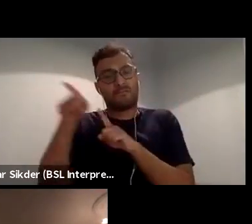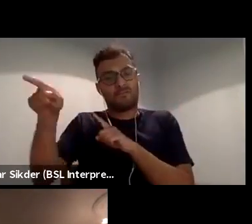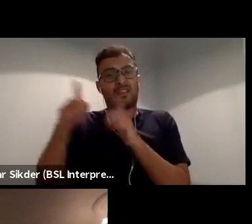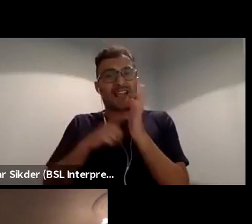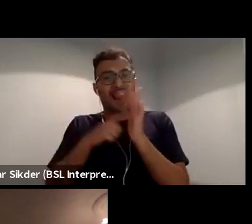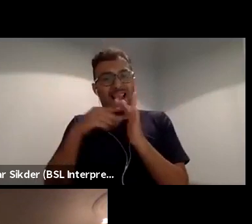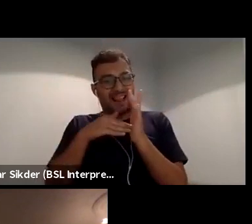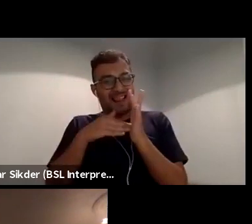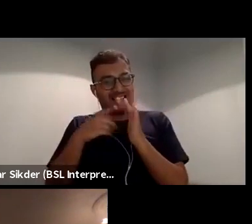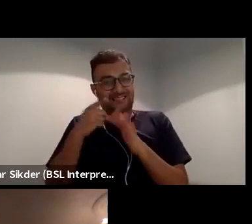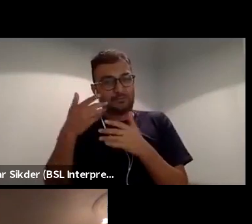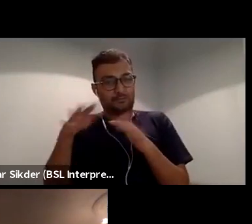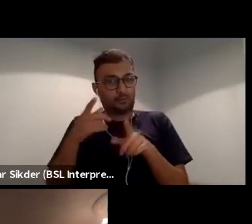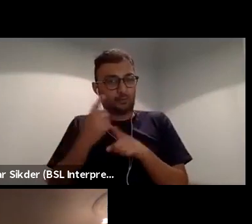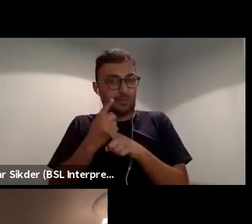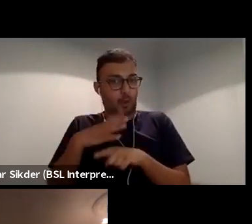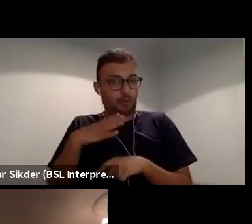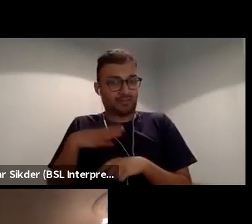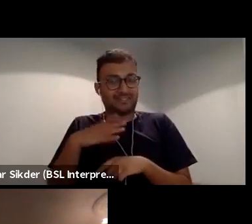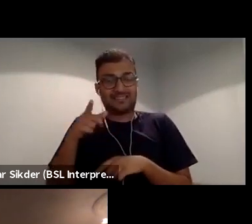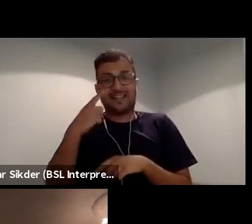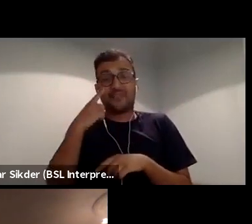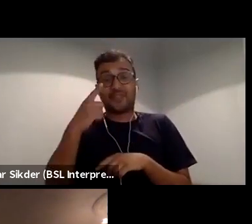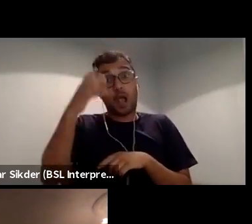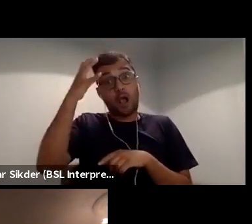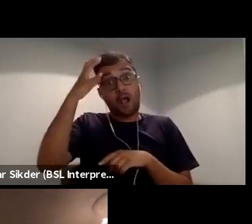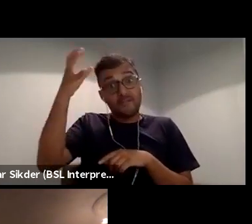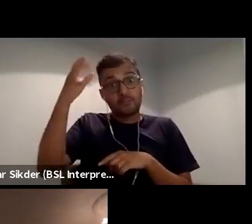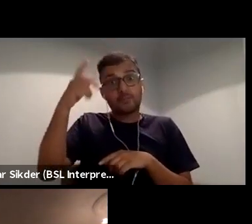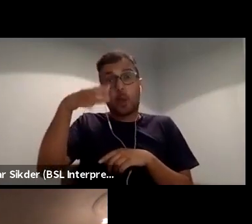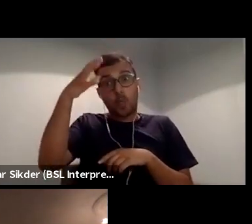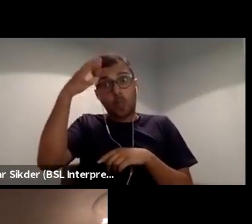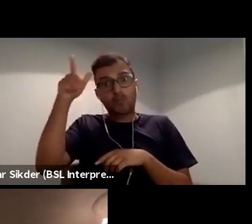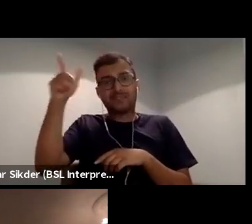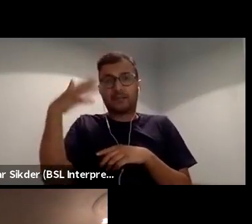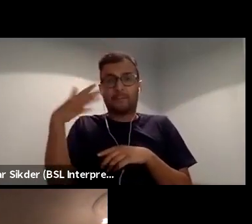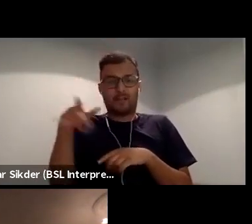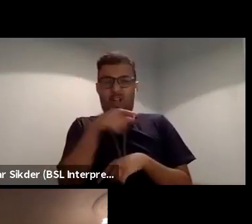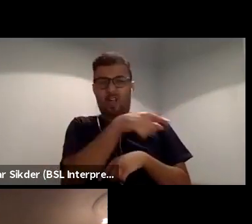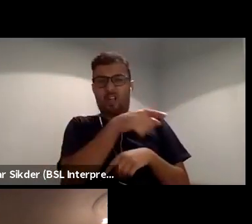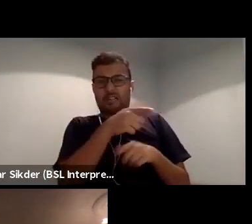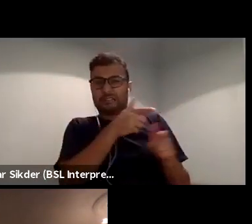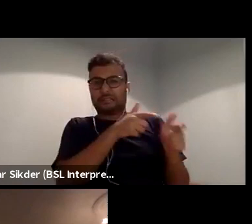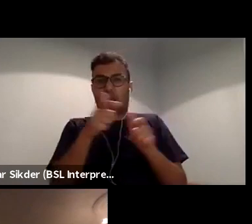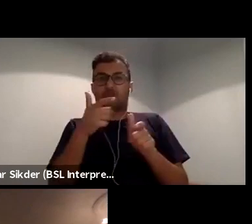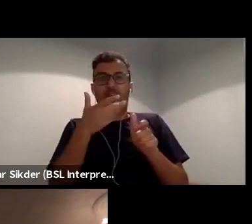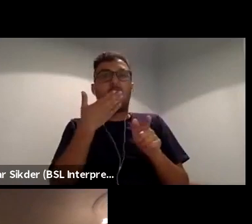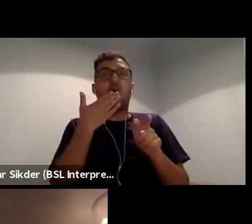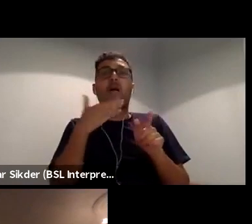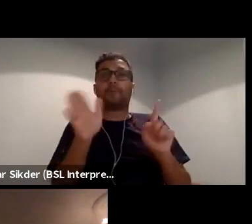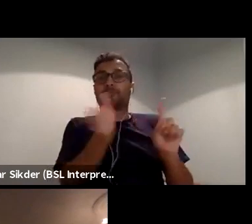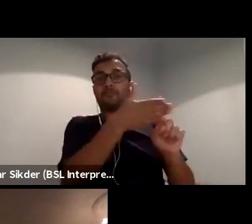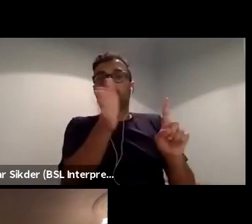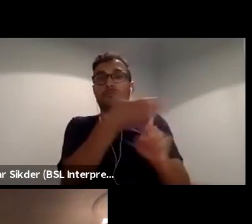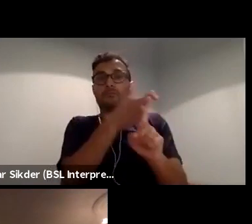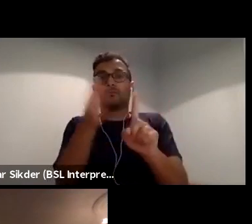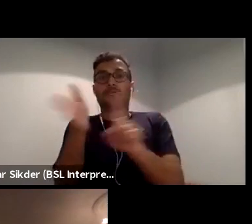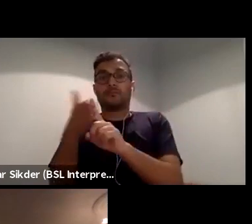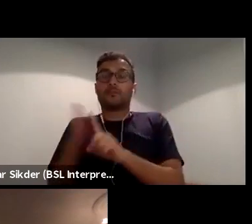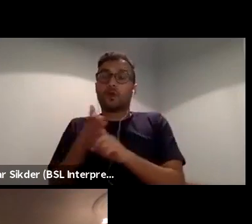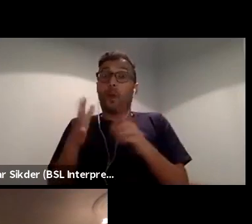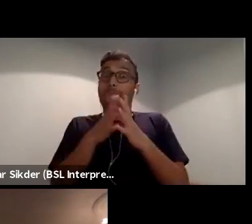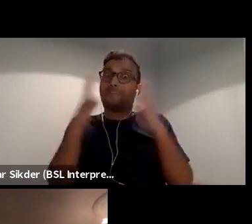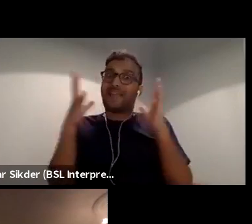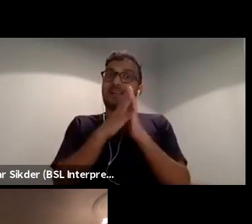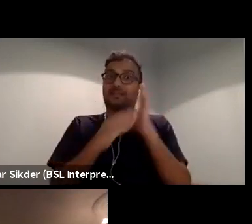authorities labeling people as terrorists, was the El Paso attacks. Because I think for years, and I don't know whether this has